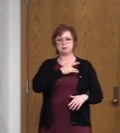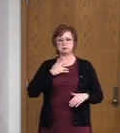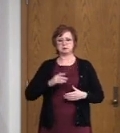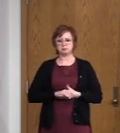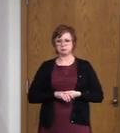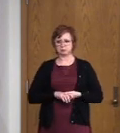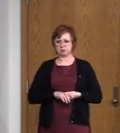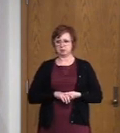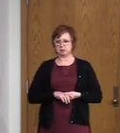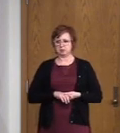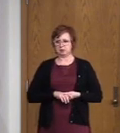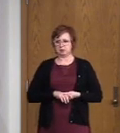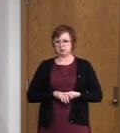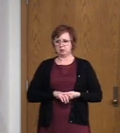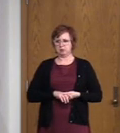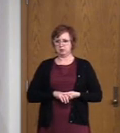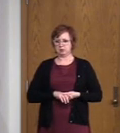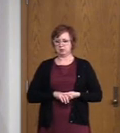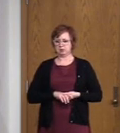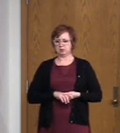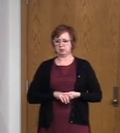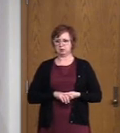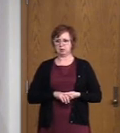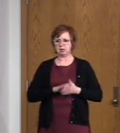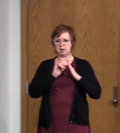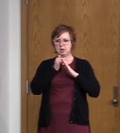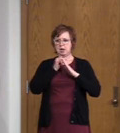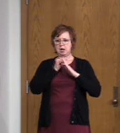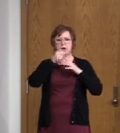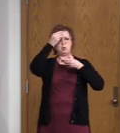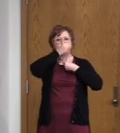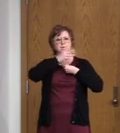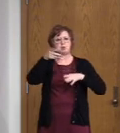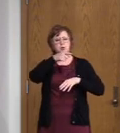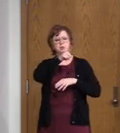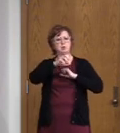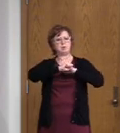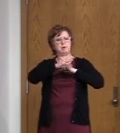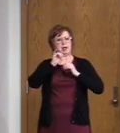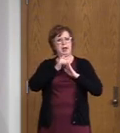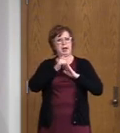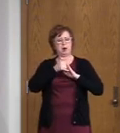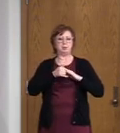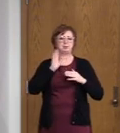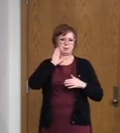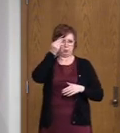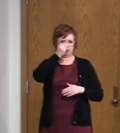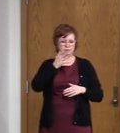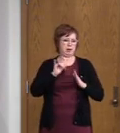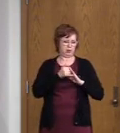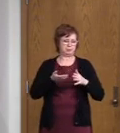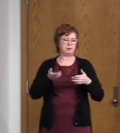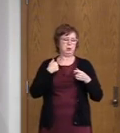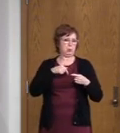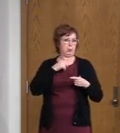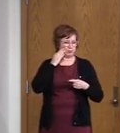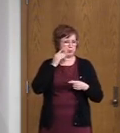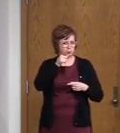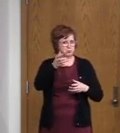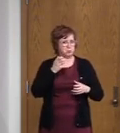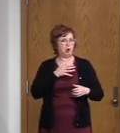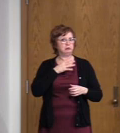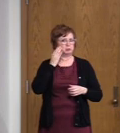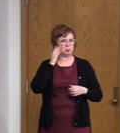So next slide. So how we're going to keep people informed, throughout this, we know that people want information. We'll